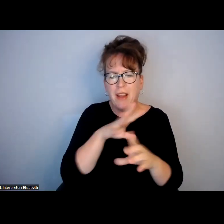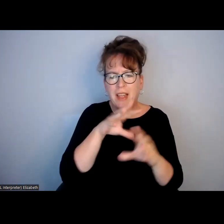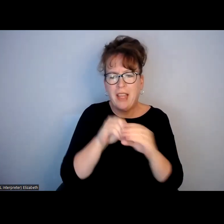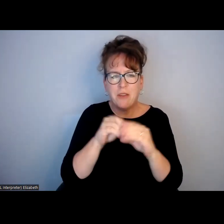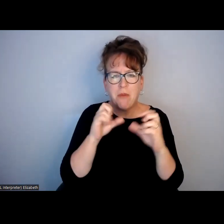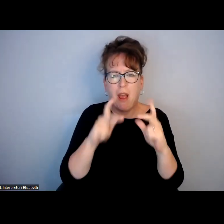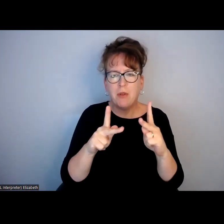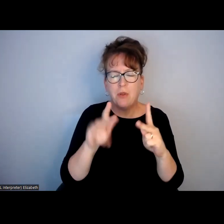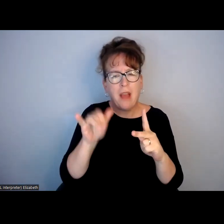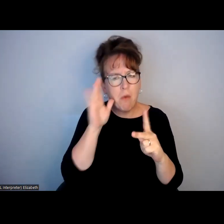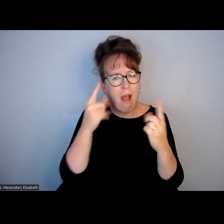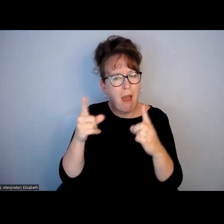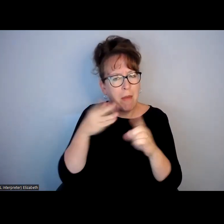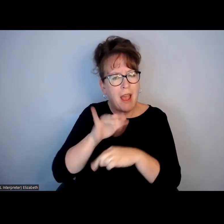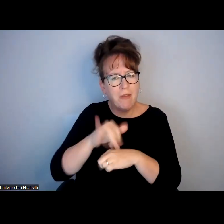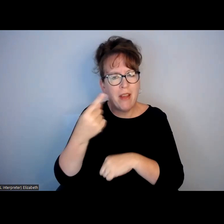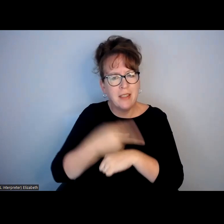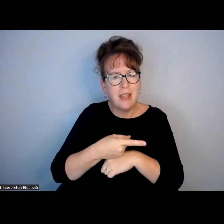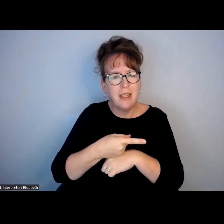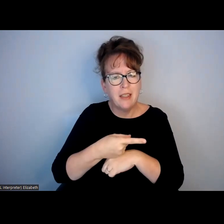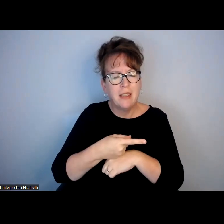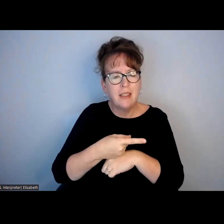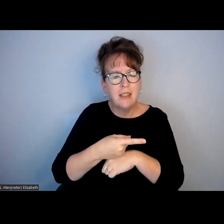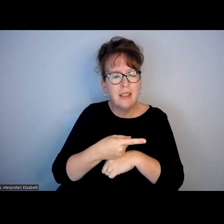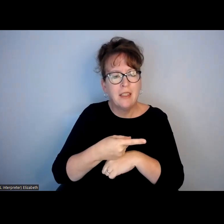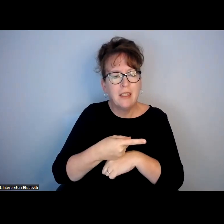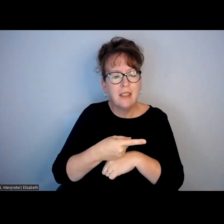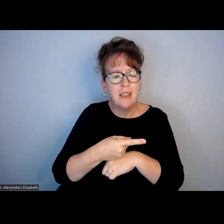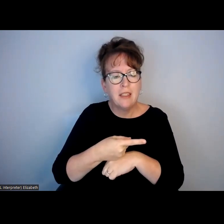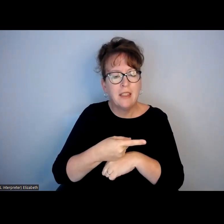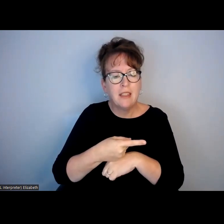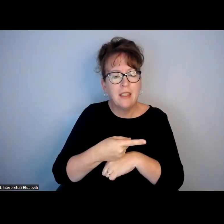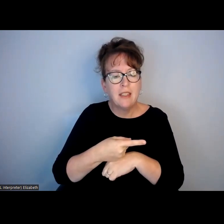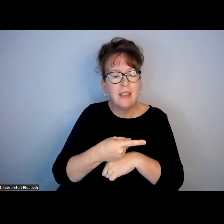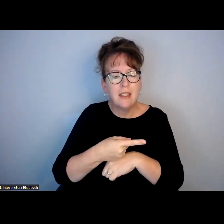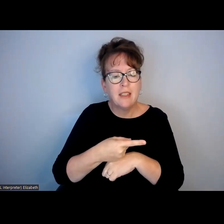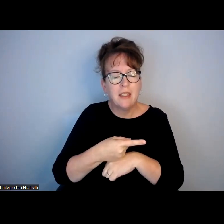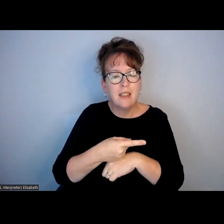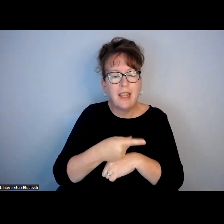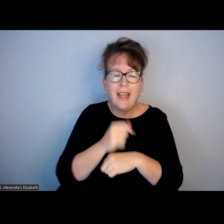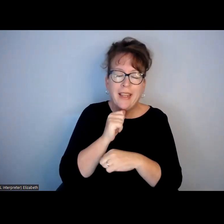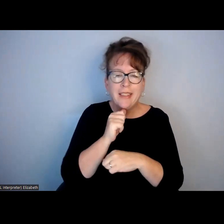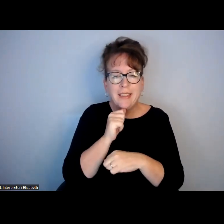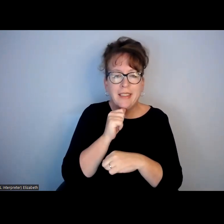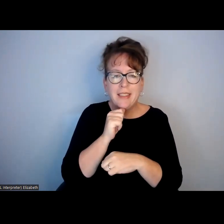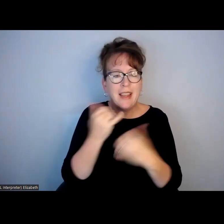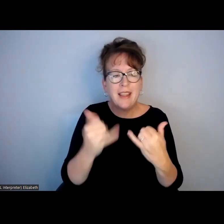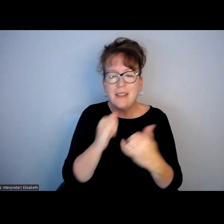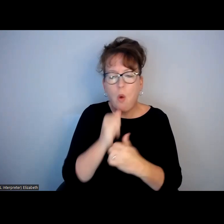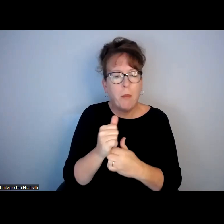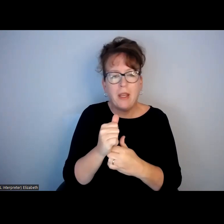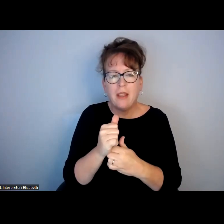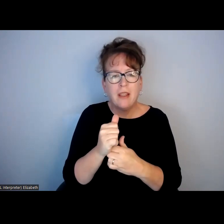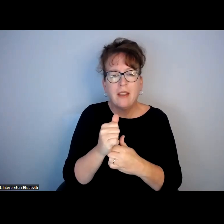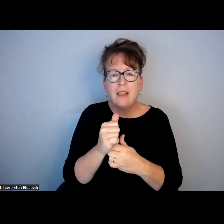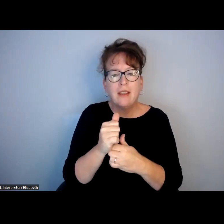date, because this won't be it's not, this won't be completely